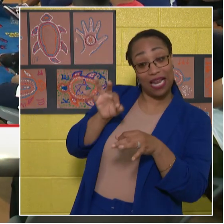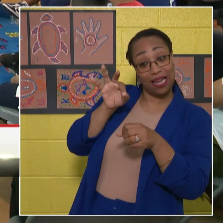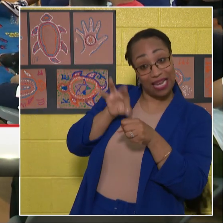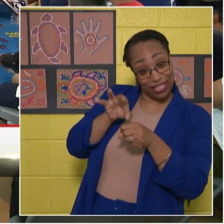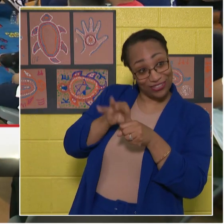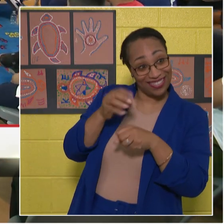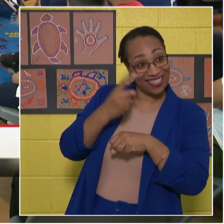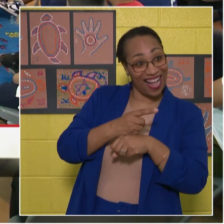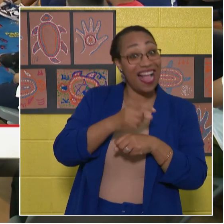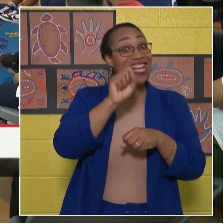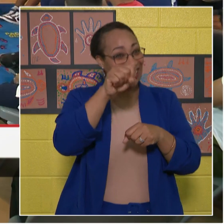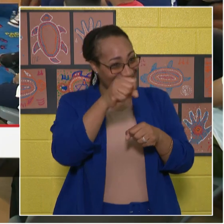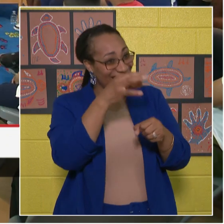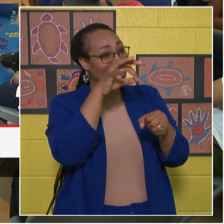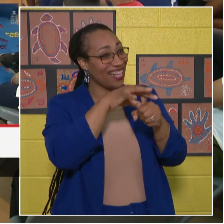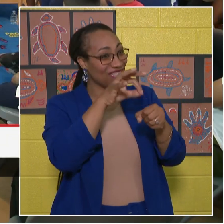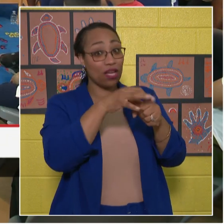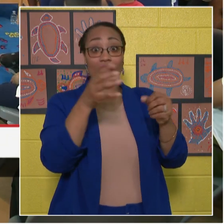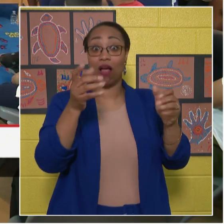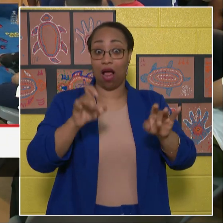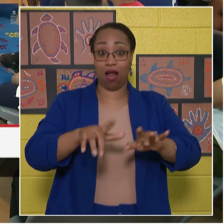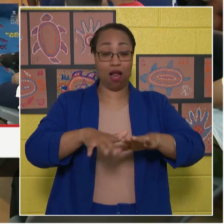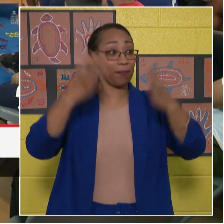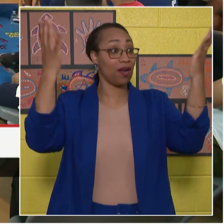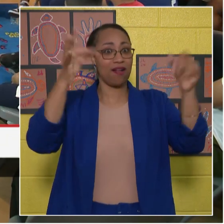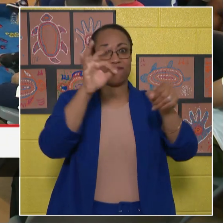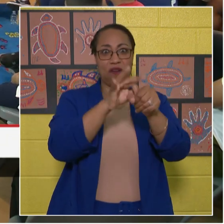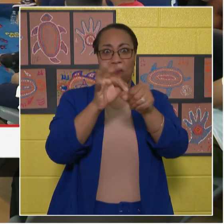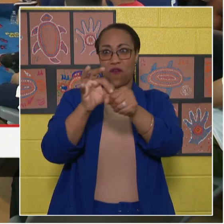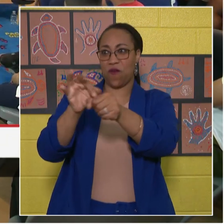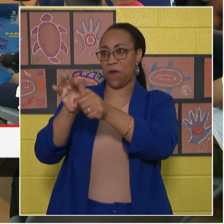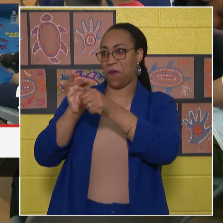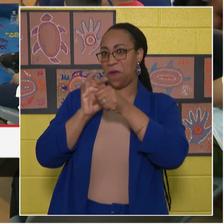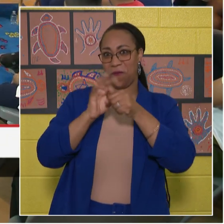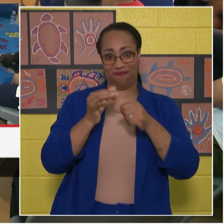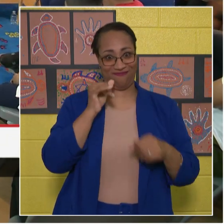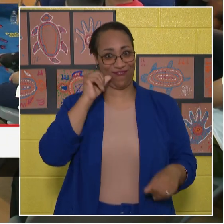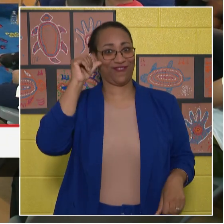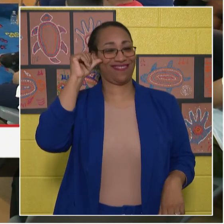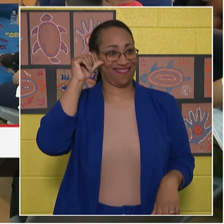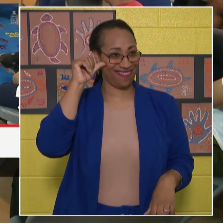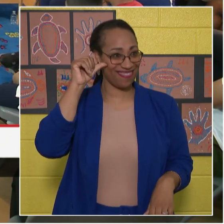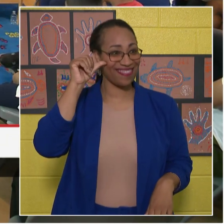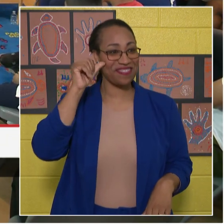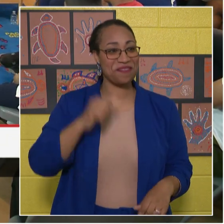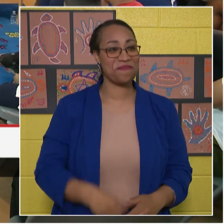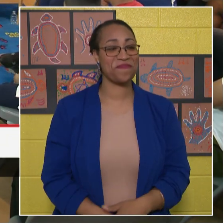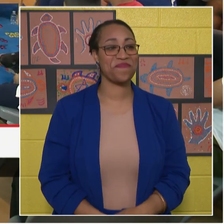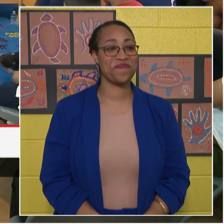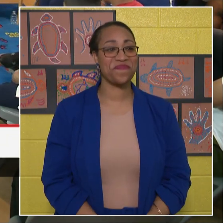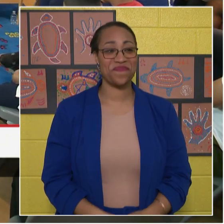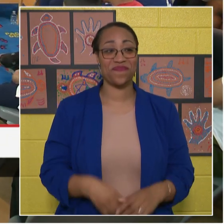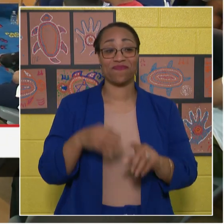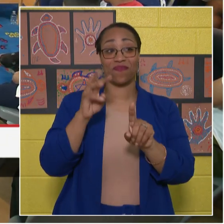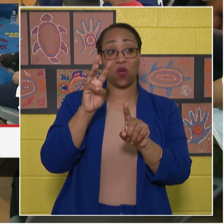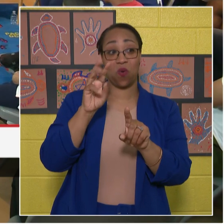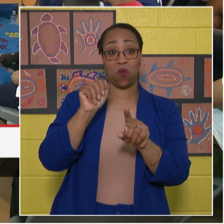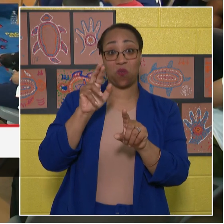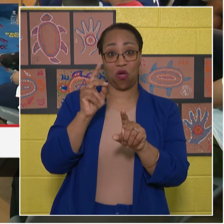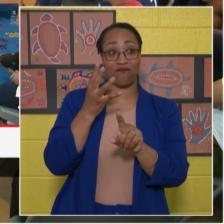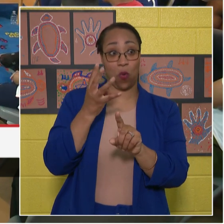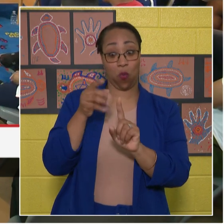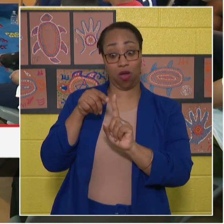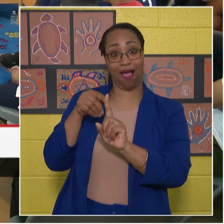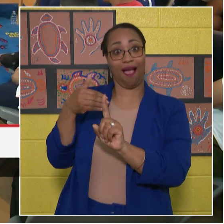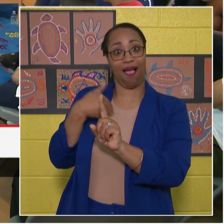vote. In fact, the Ward 4 council member was up for election, and people went out to vote for her and the